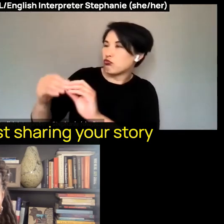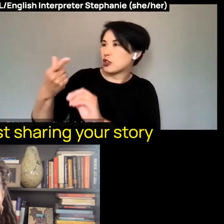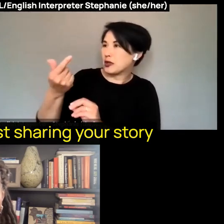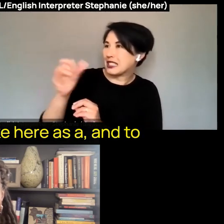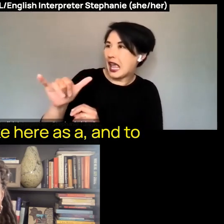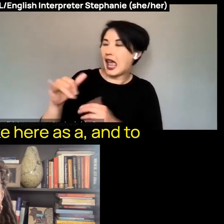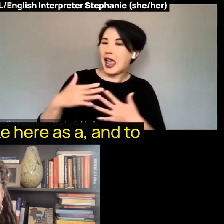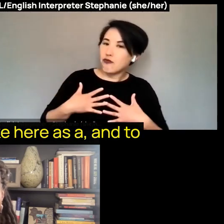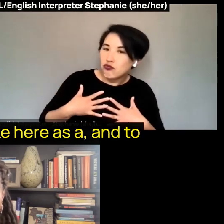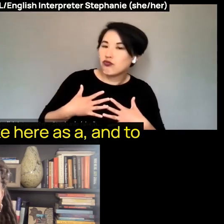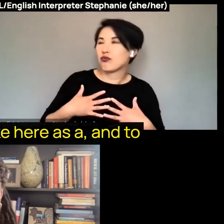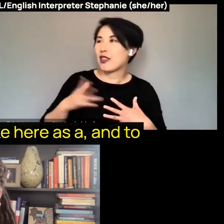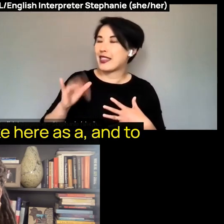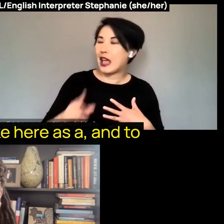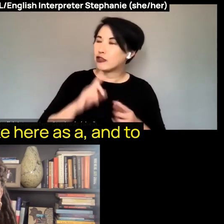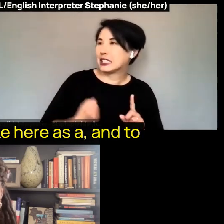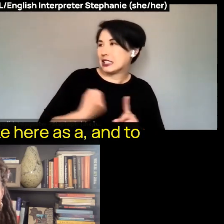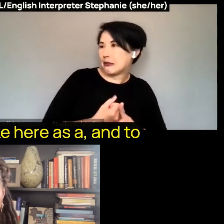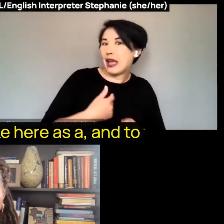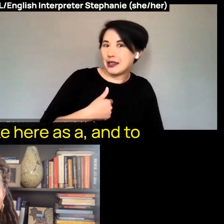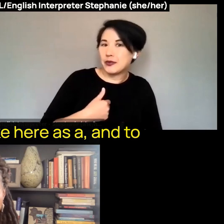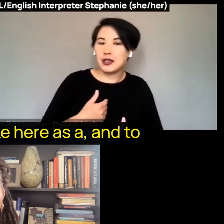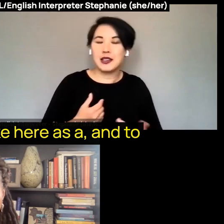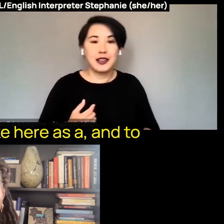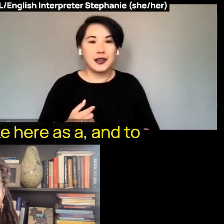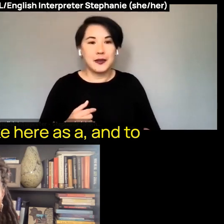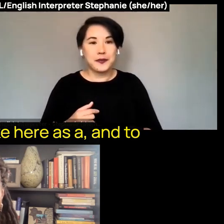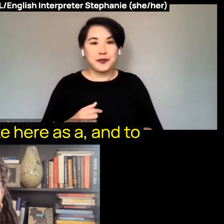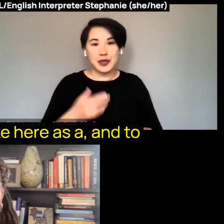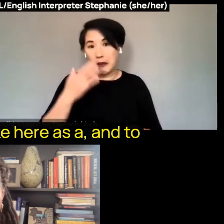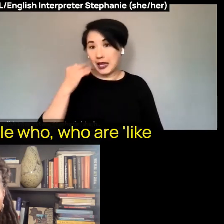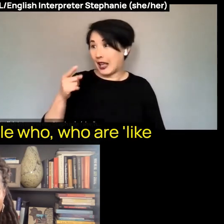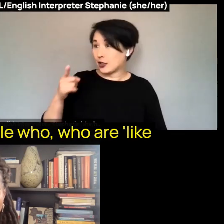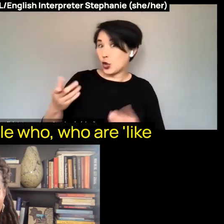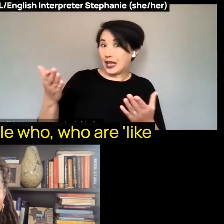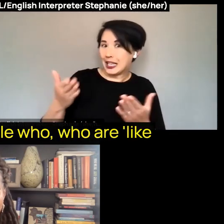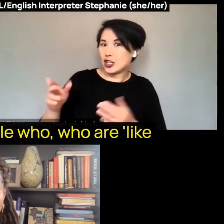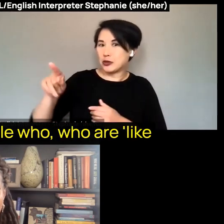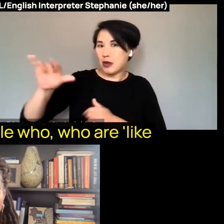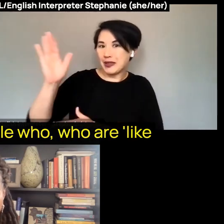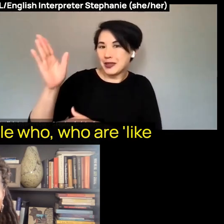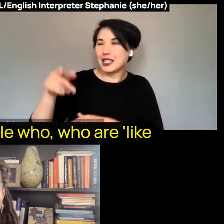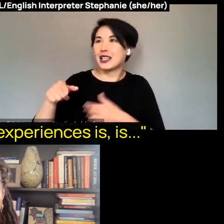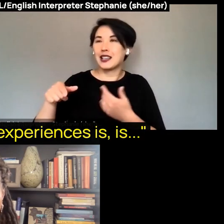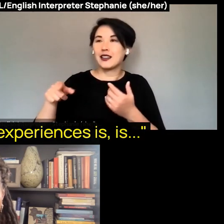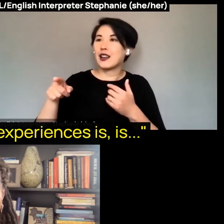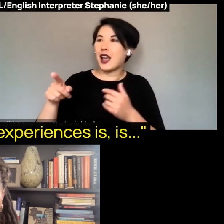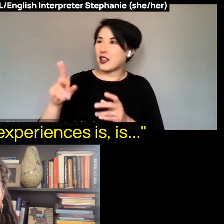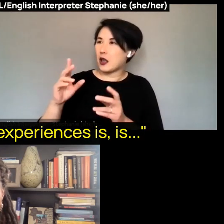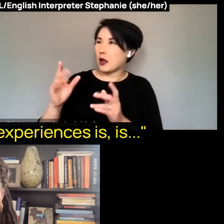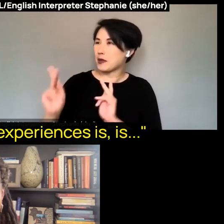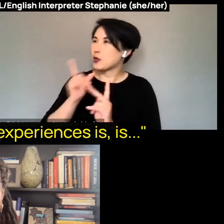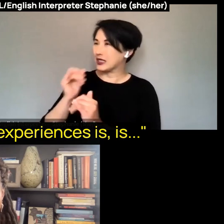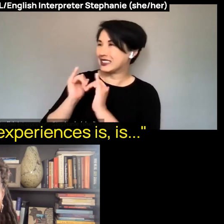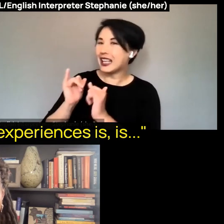you sharing your story and being able to be like here as and to know that we have people who are like us or who